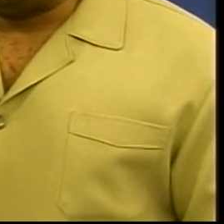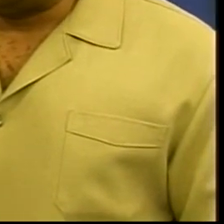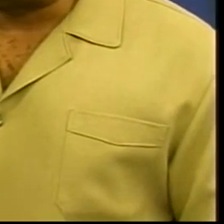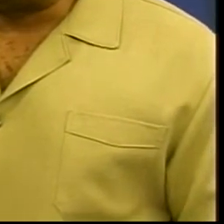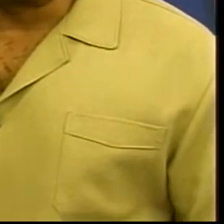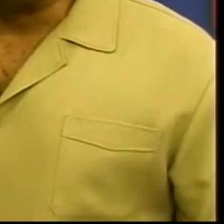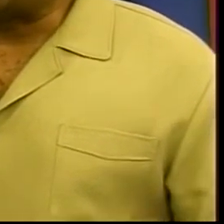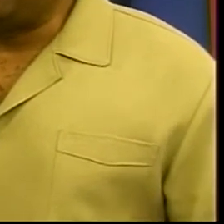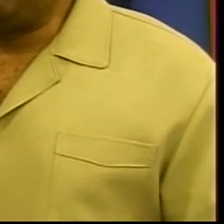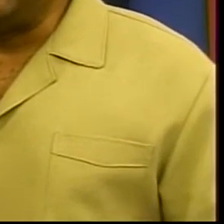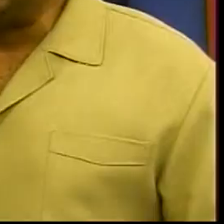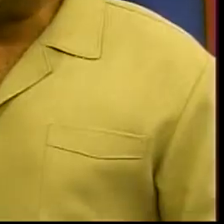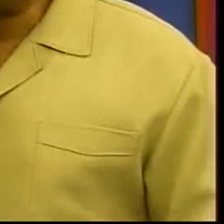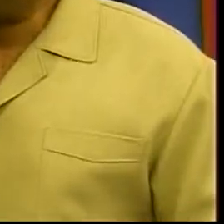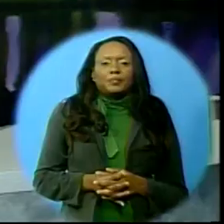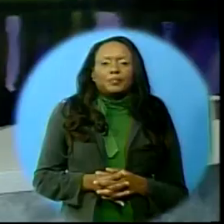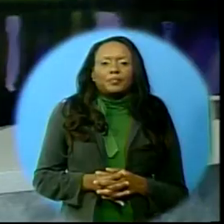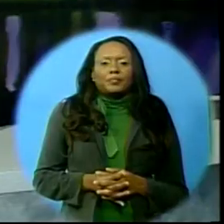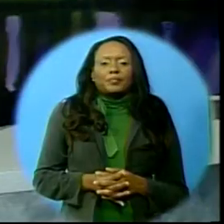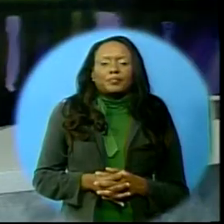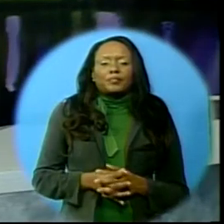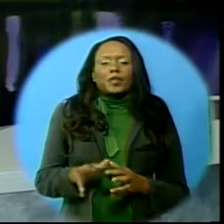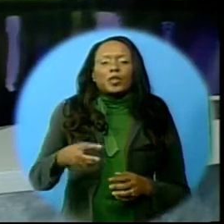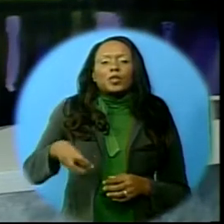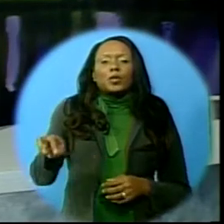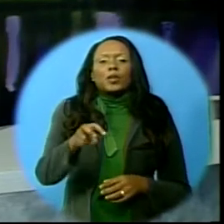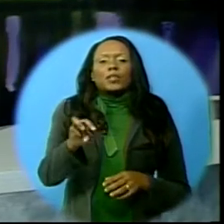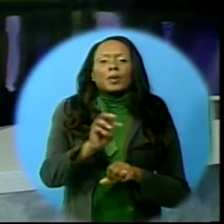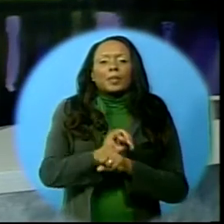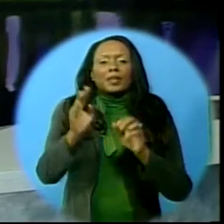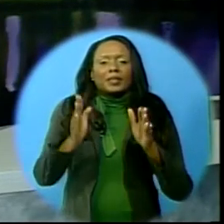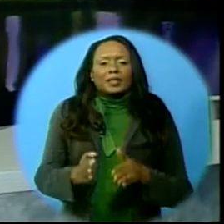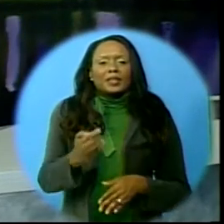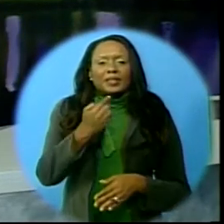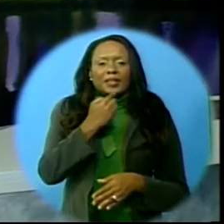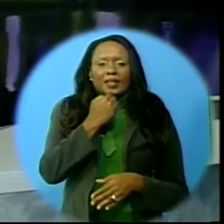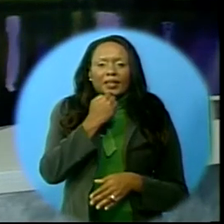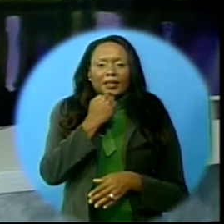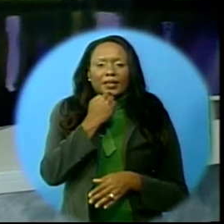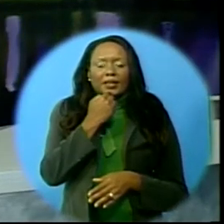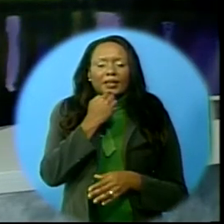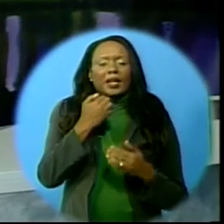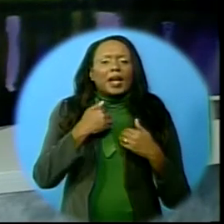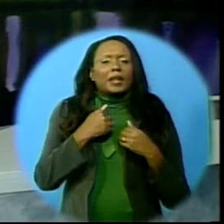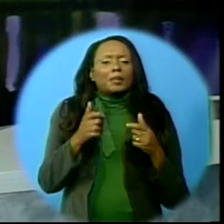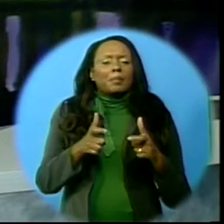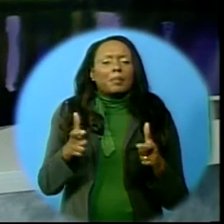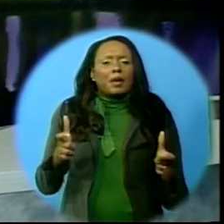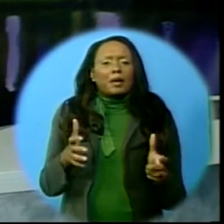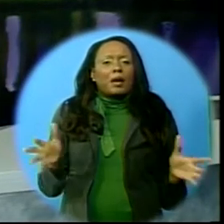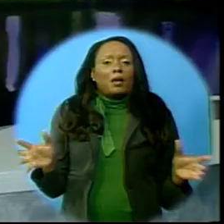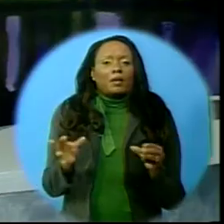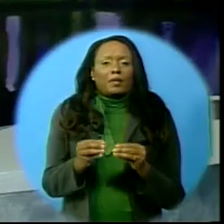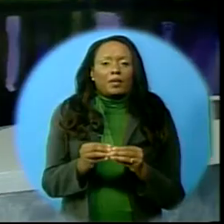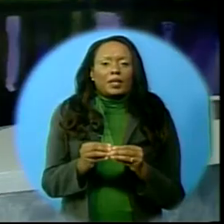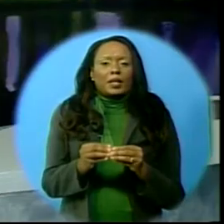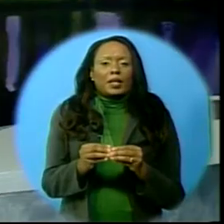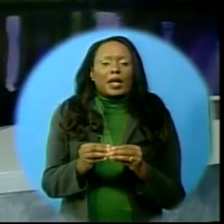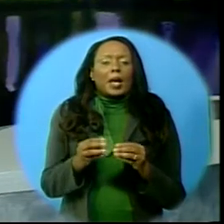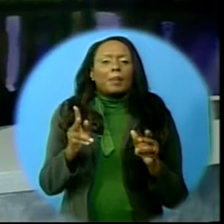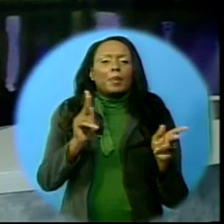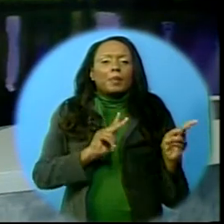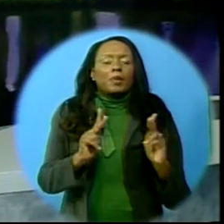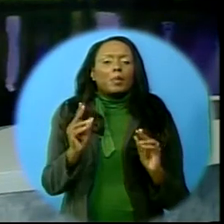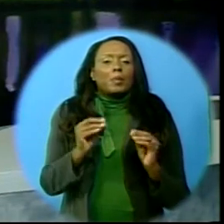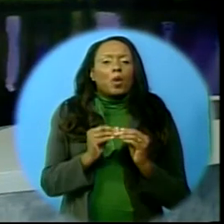hear that Barbados is part of the pilot. Mr. Seeley says, in addition, the conference has managed to re-energize interest in